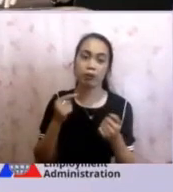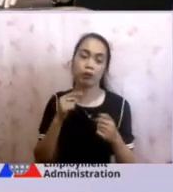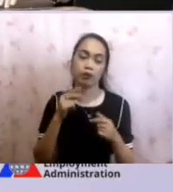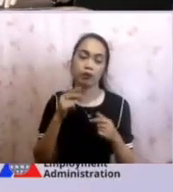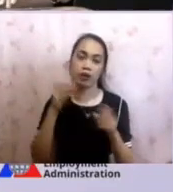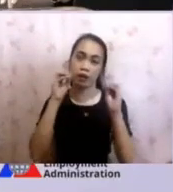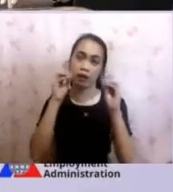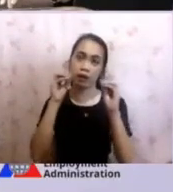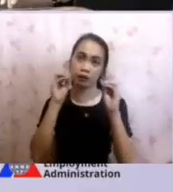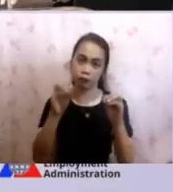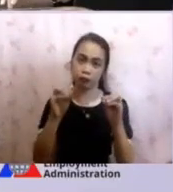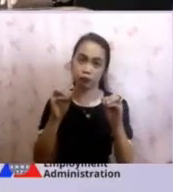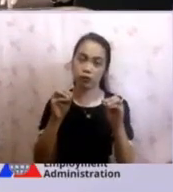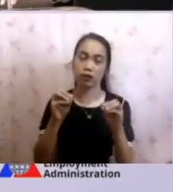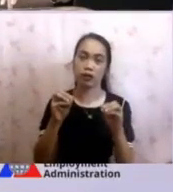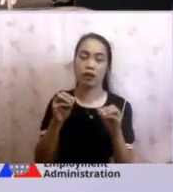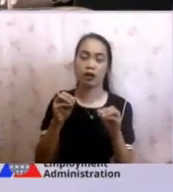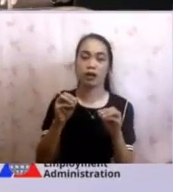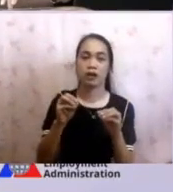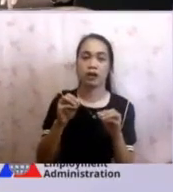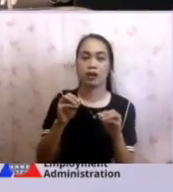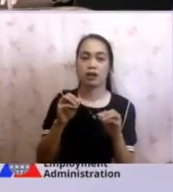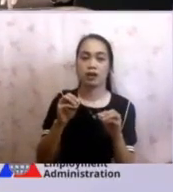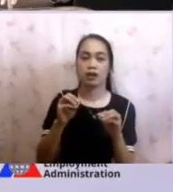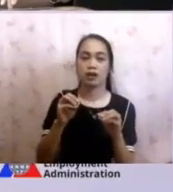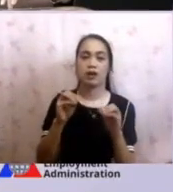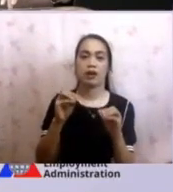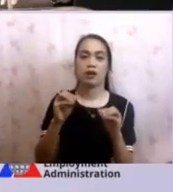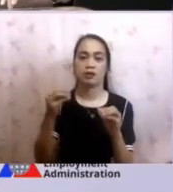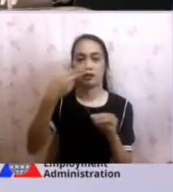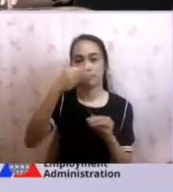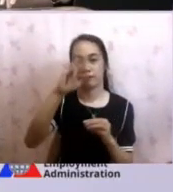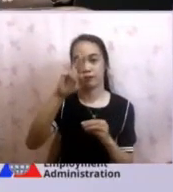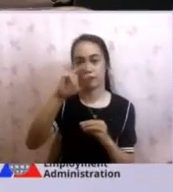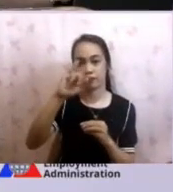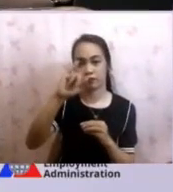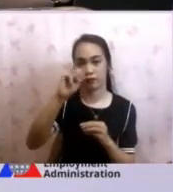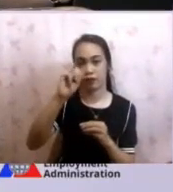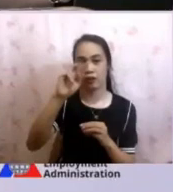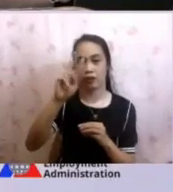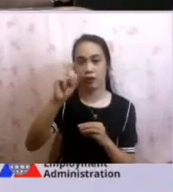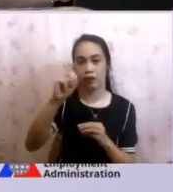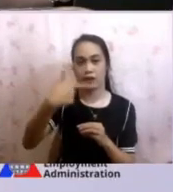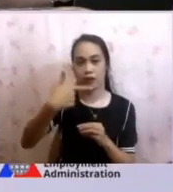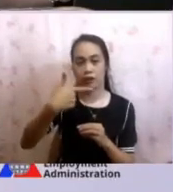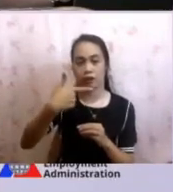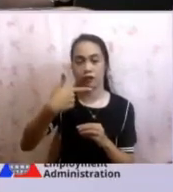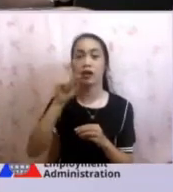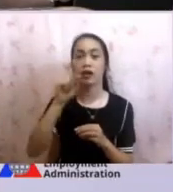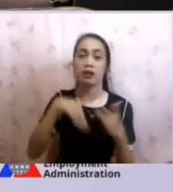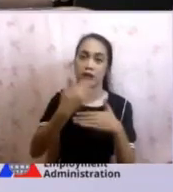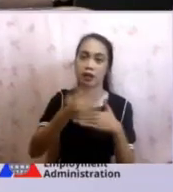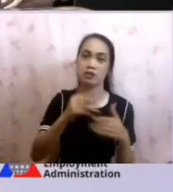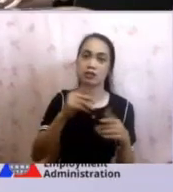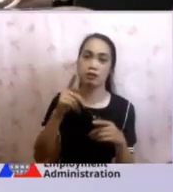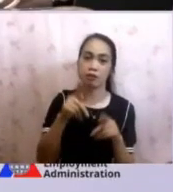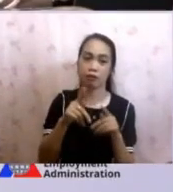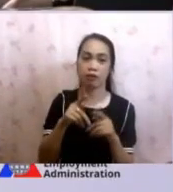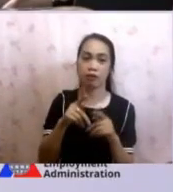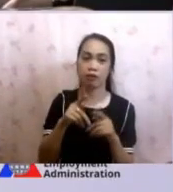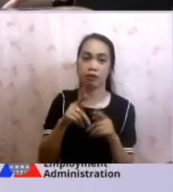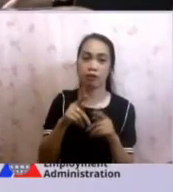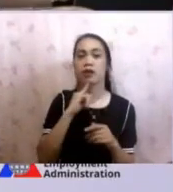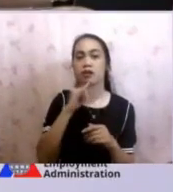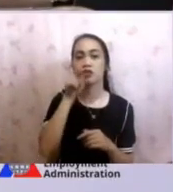ang, or asa niya nahibawaan ang job hiring, and then the second paragraph is about himself or